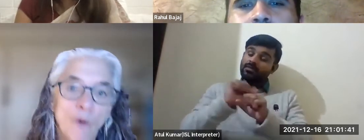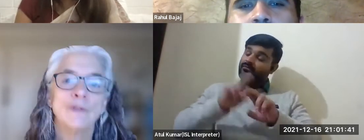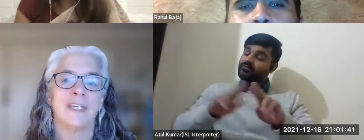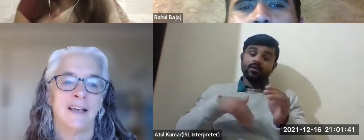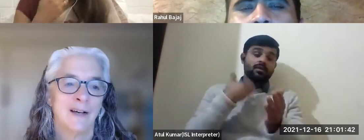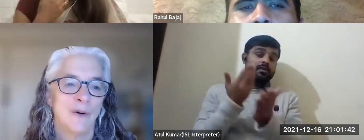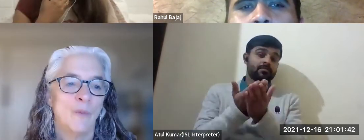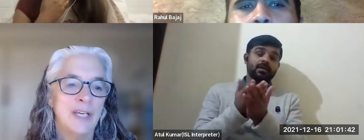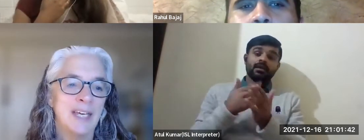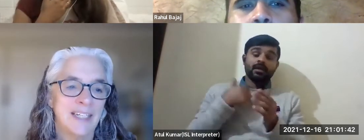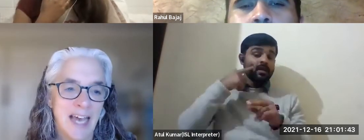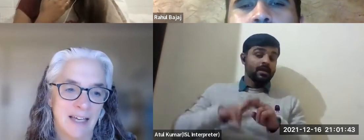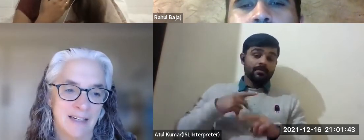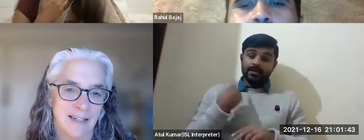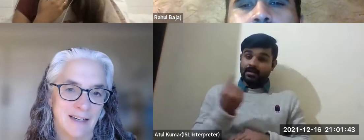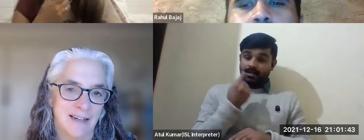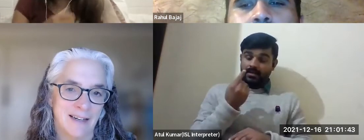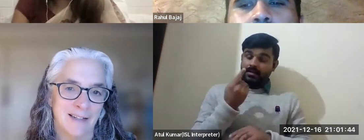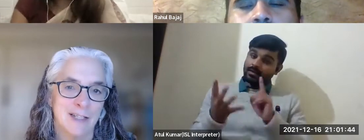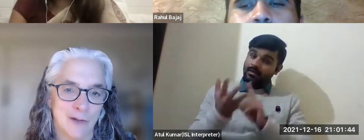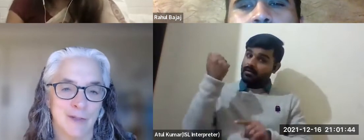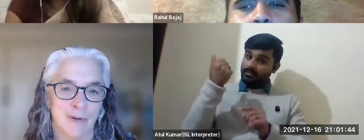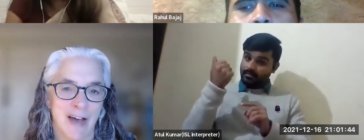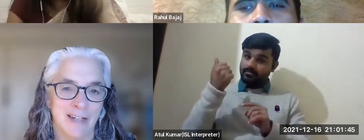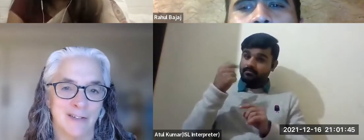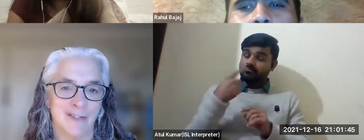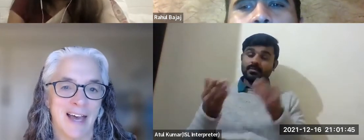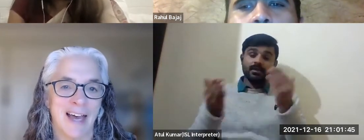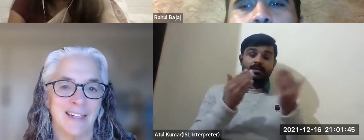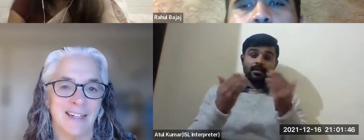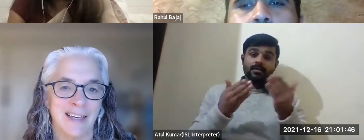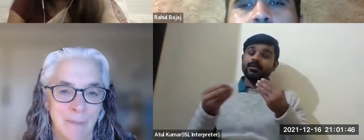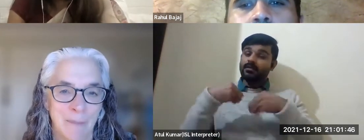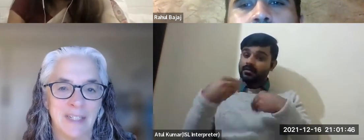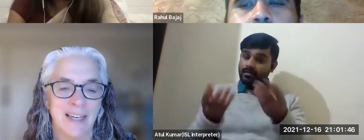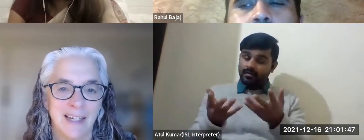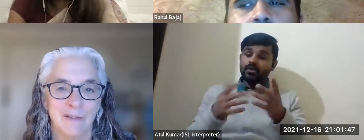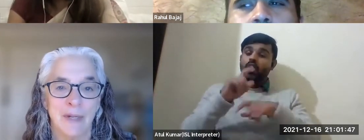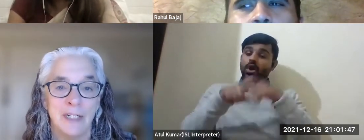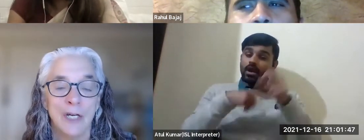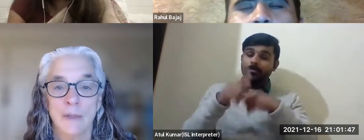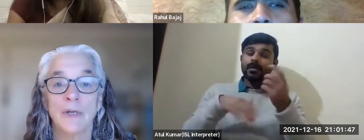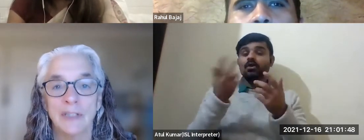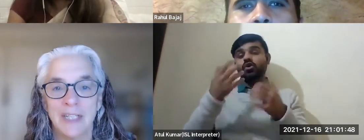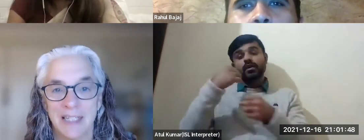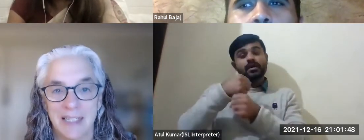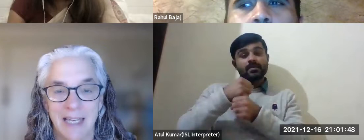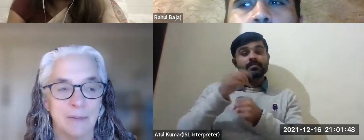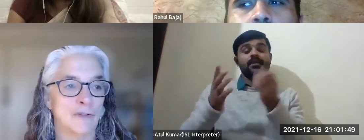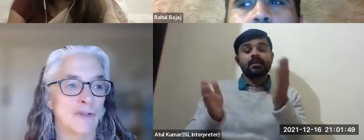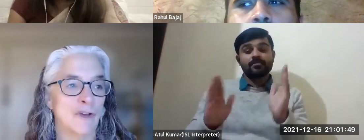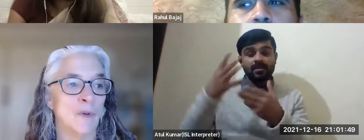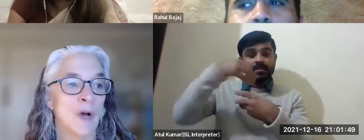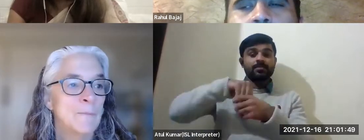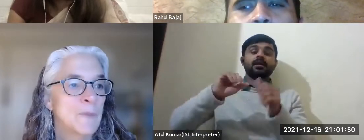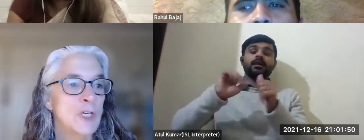if only we can get the service providers and the companies and the government to build things